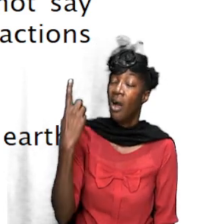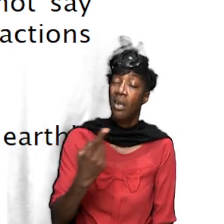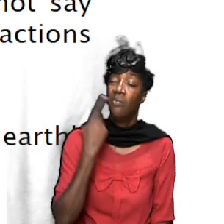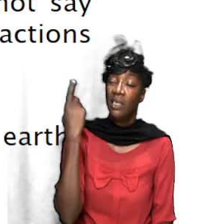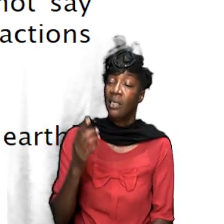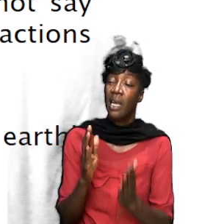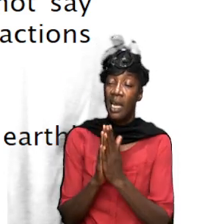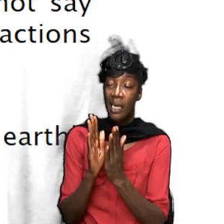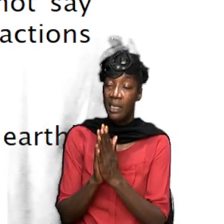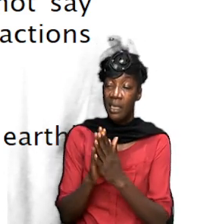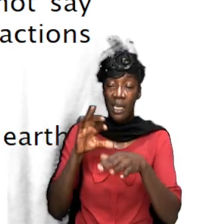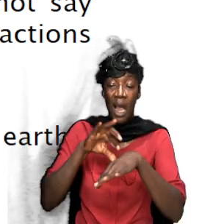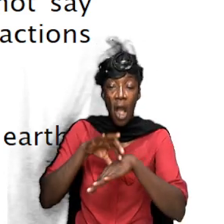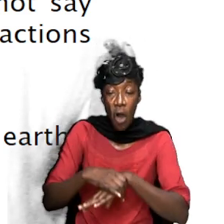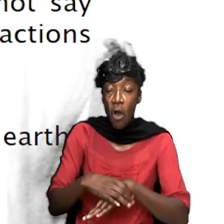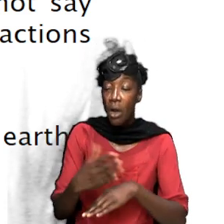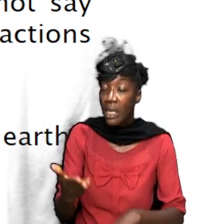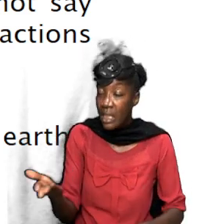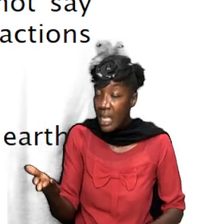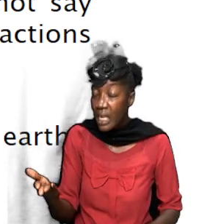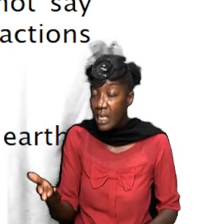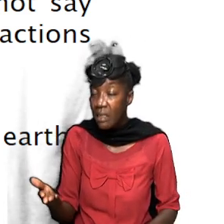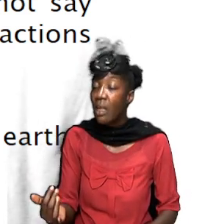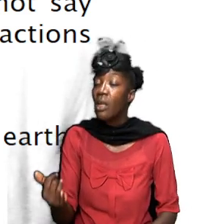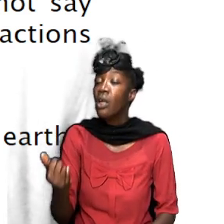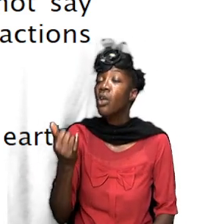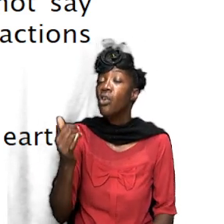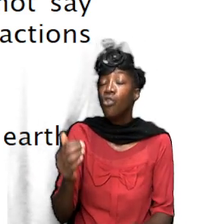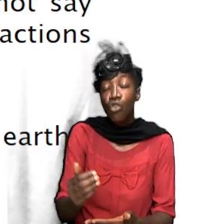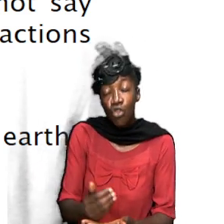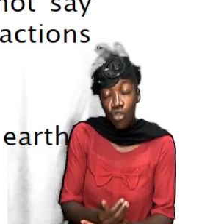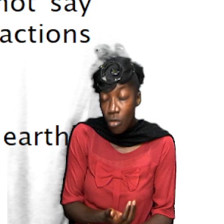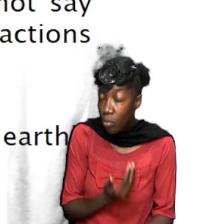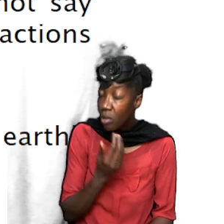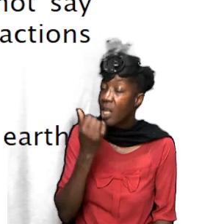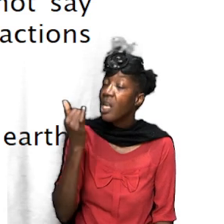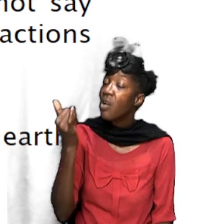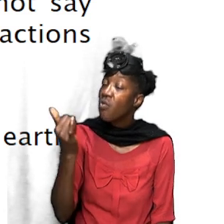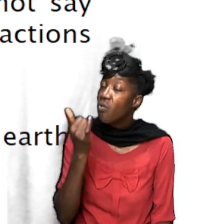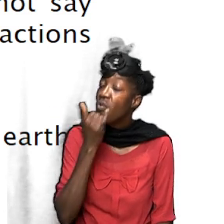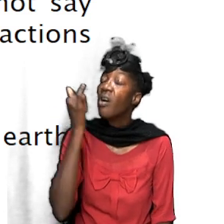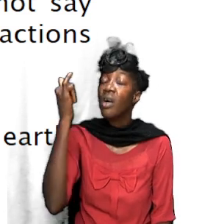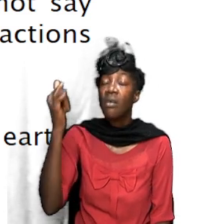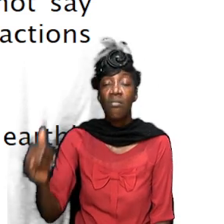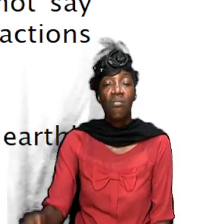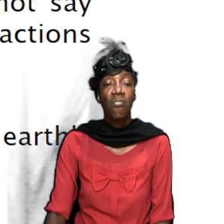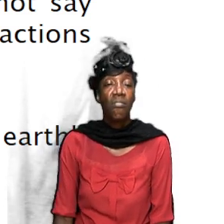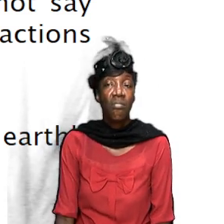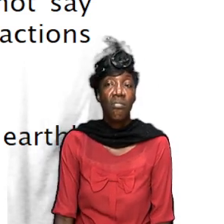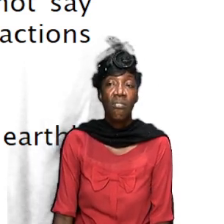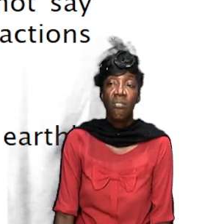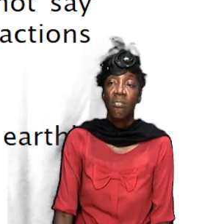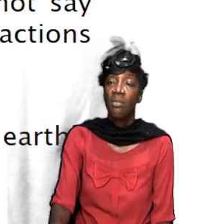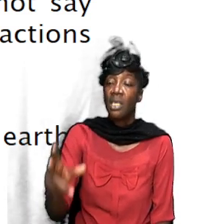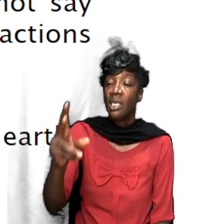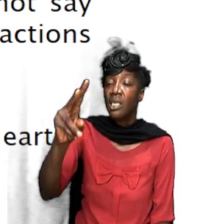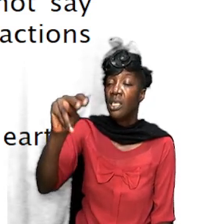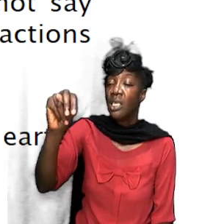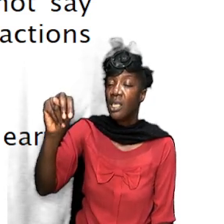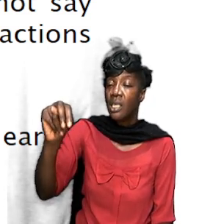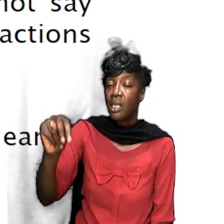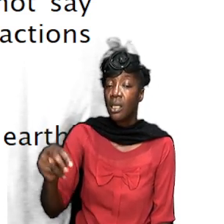for is earthly things, then something is wrong. And we need to